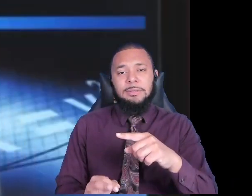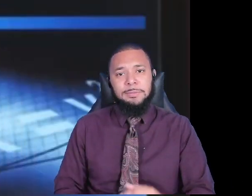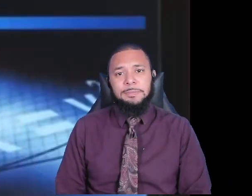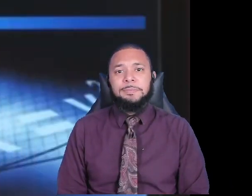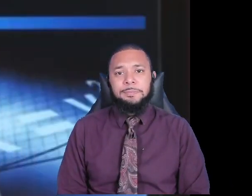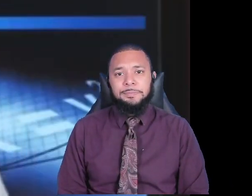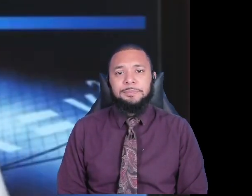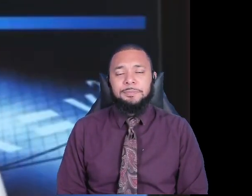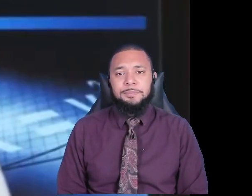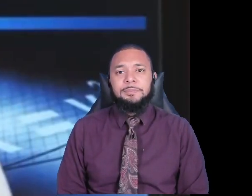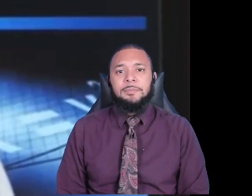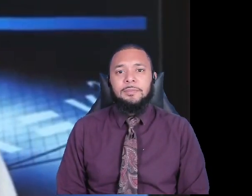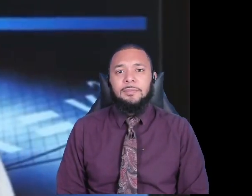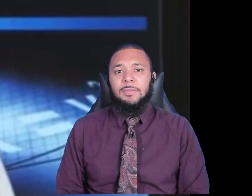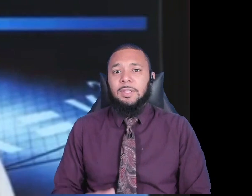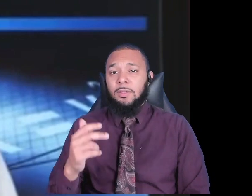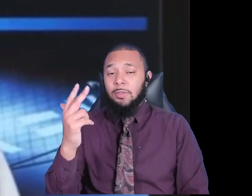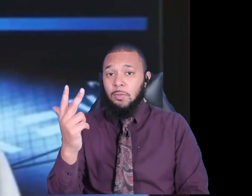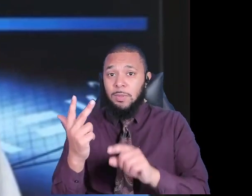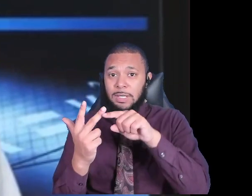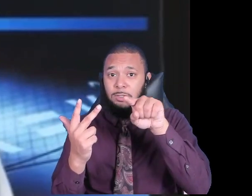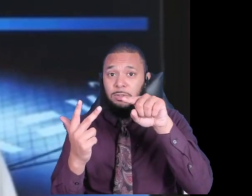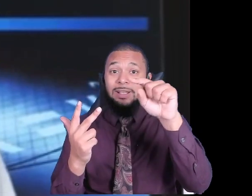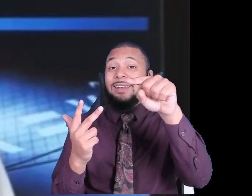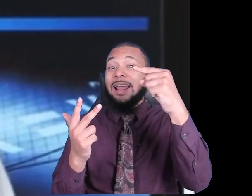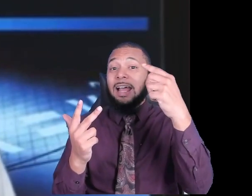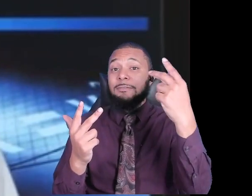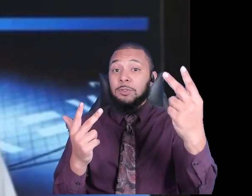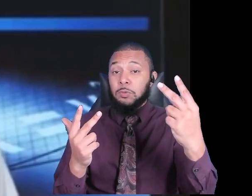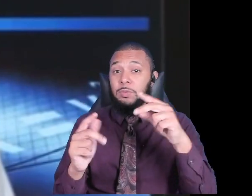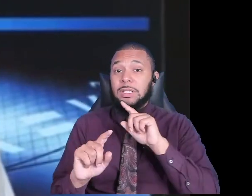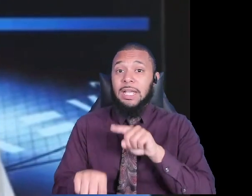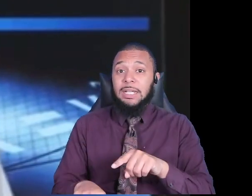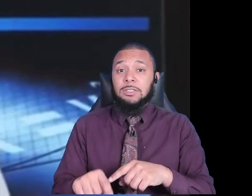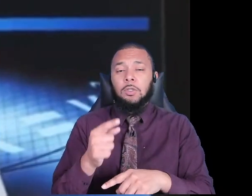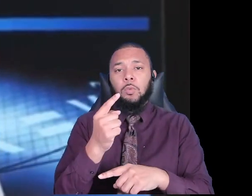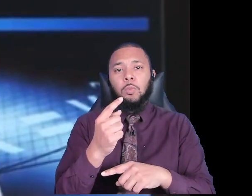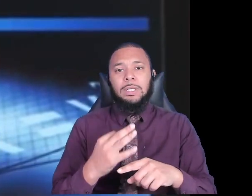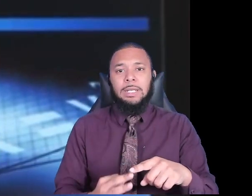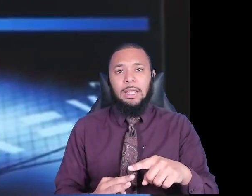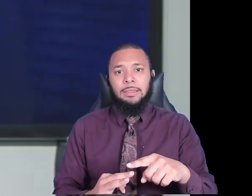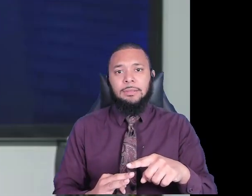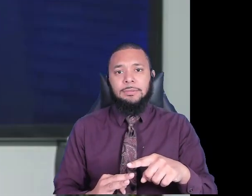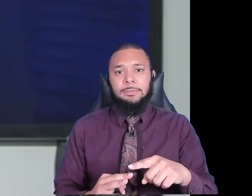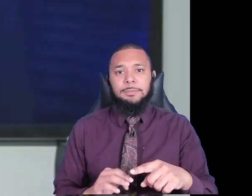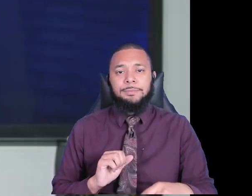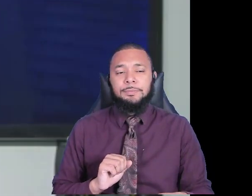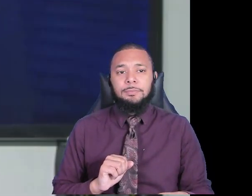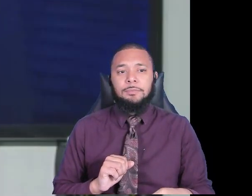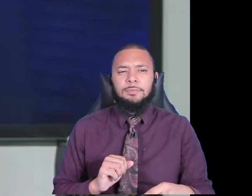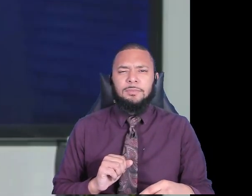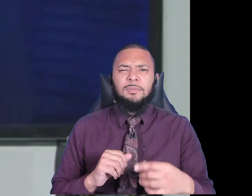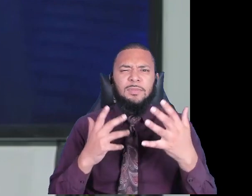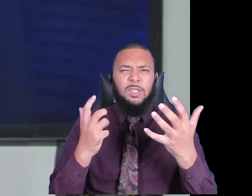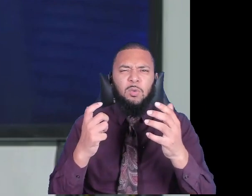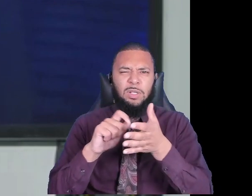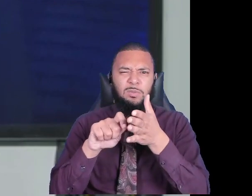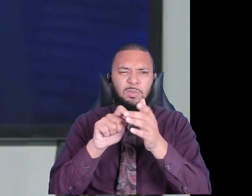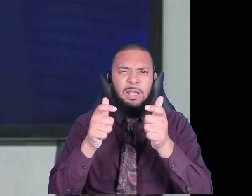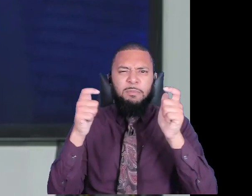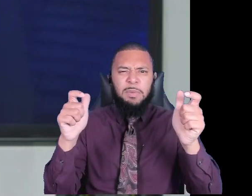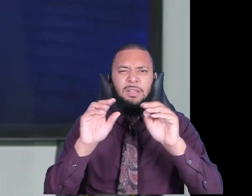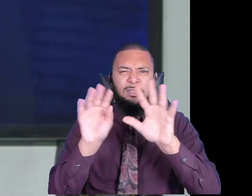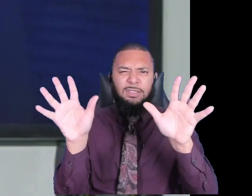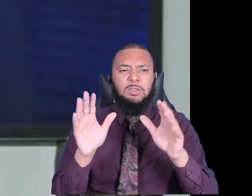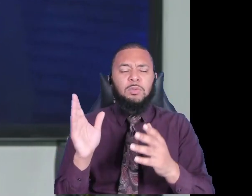1/9. 3 to the negative 2 is actually 1/9. Now I would like to make that a little bit bigger to make sure you